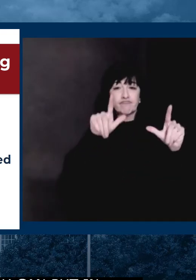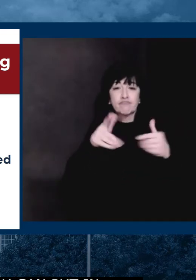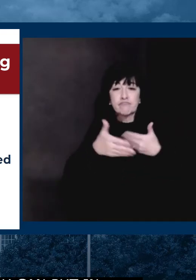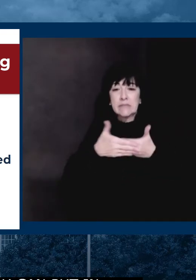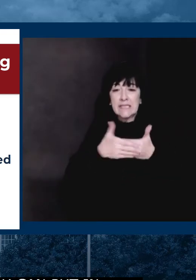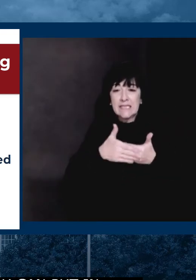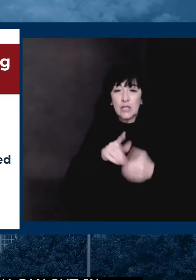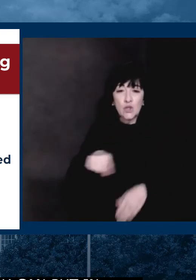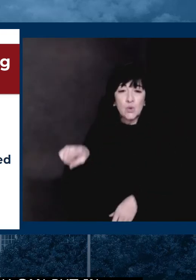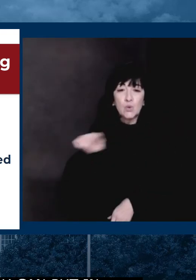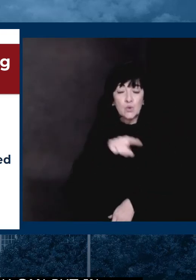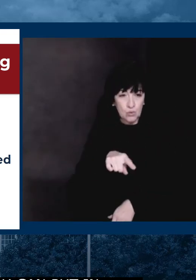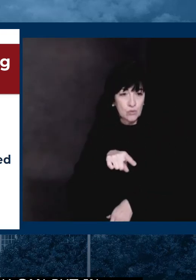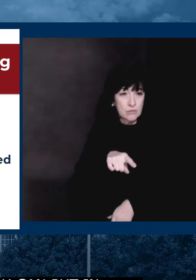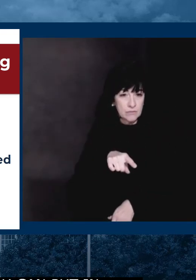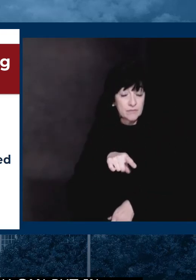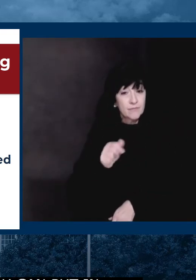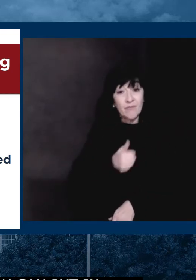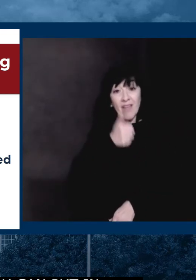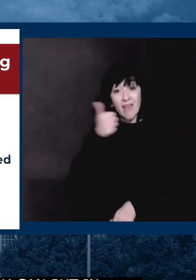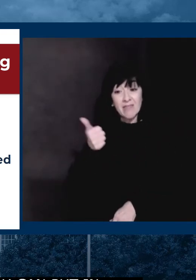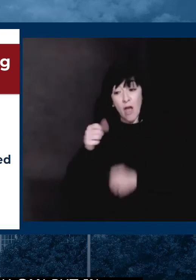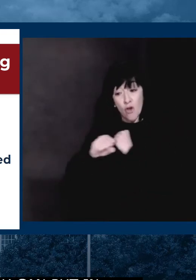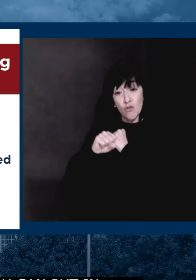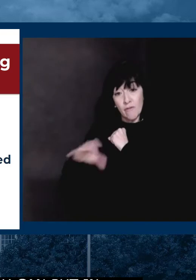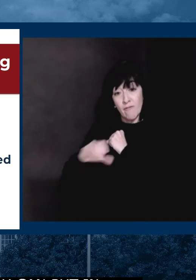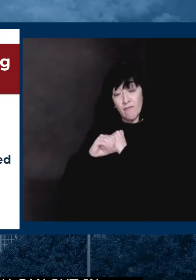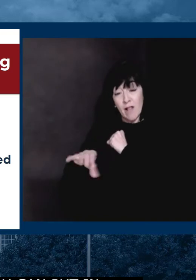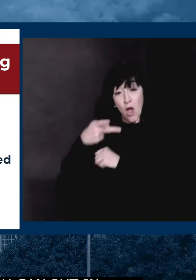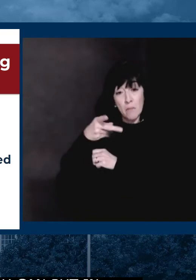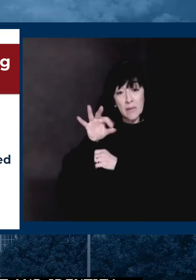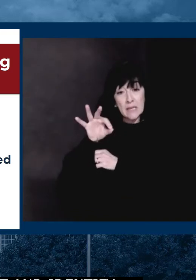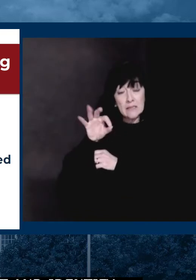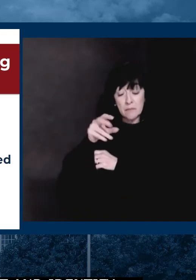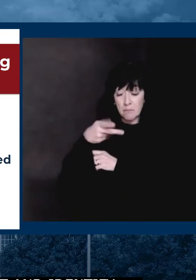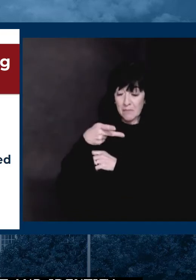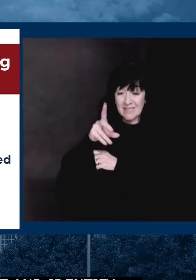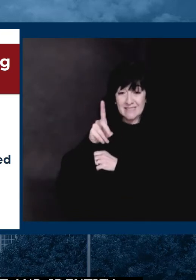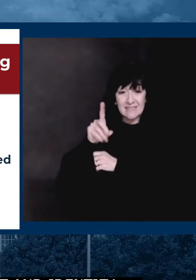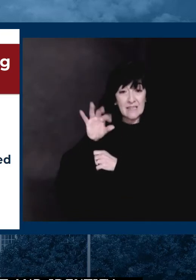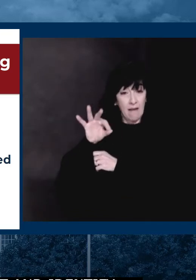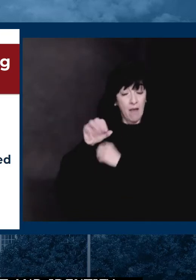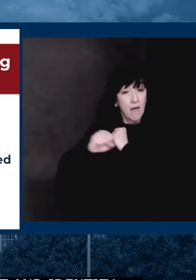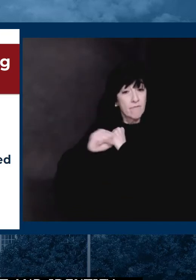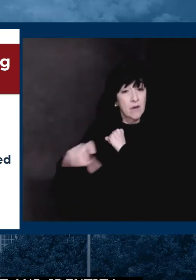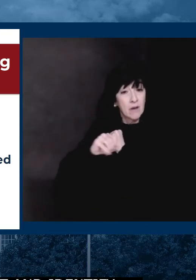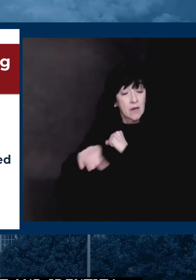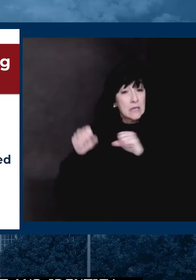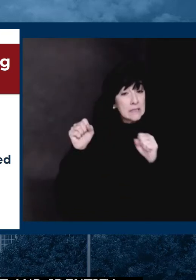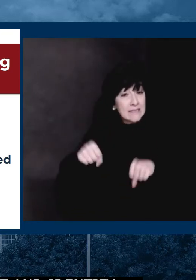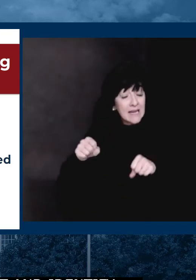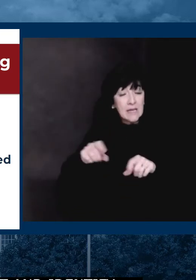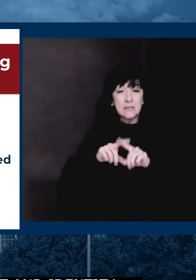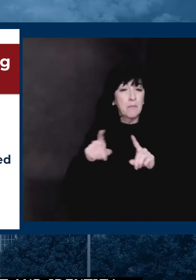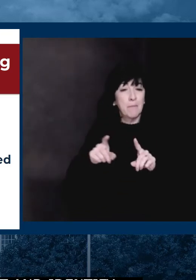PDFs out, over the weekend, each week for the next week. But just today we had to delay it down at one of our sites